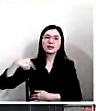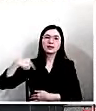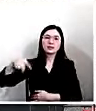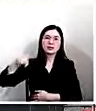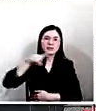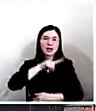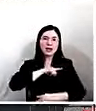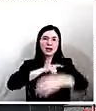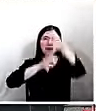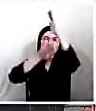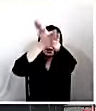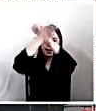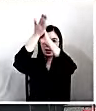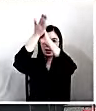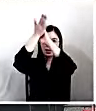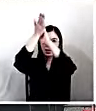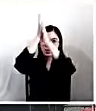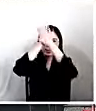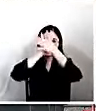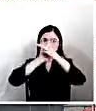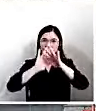Grant us